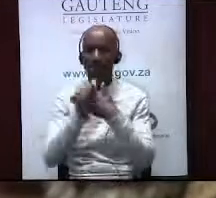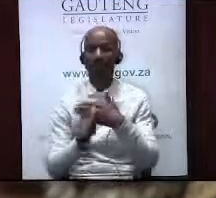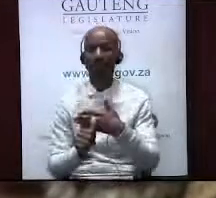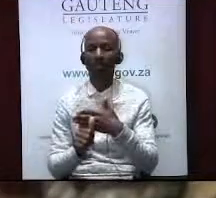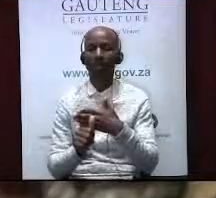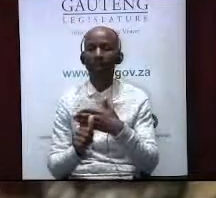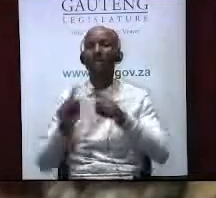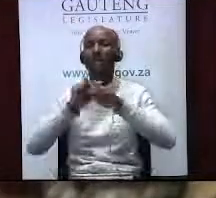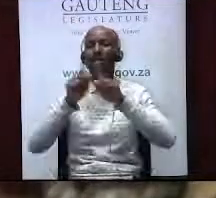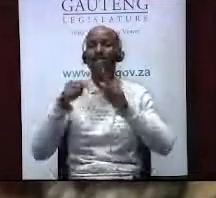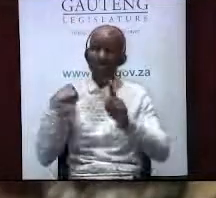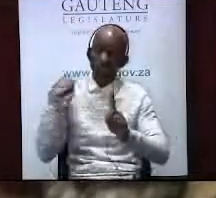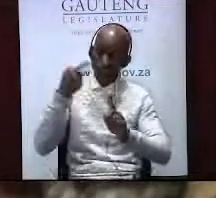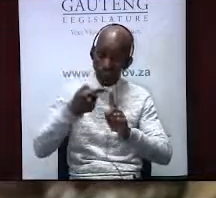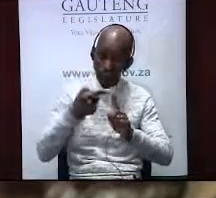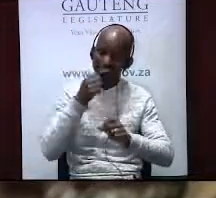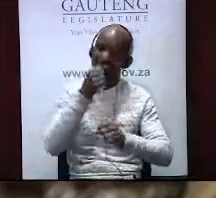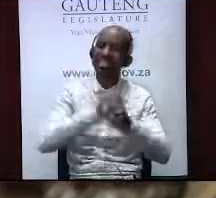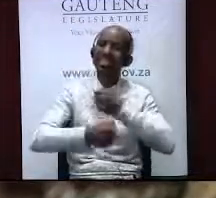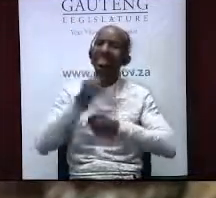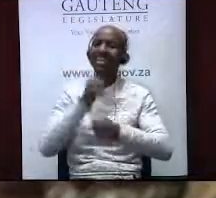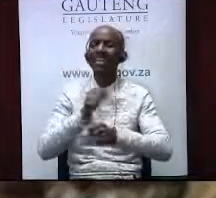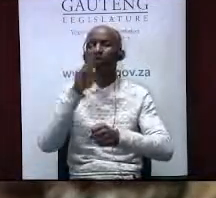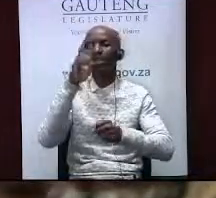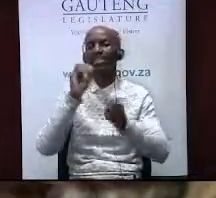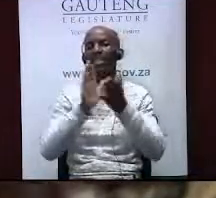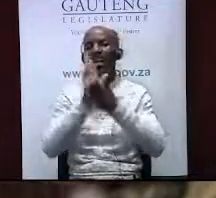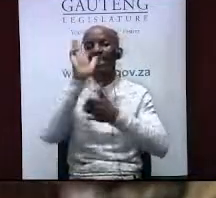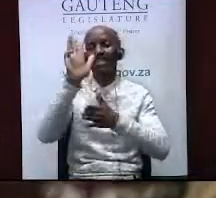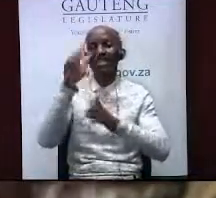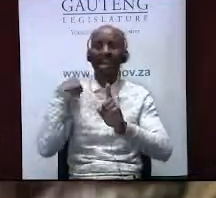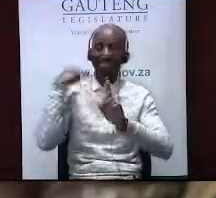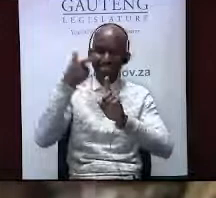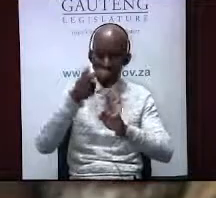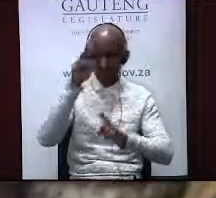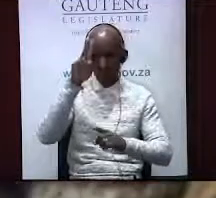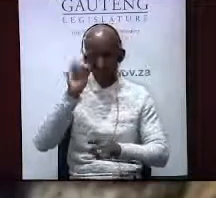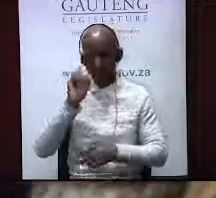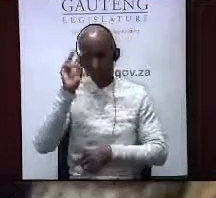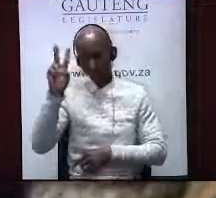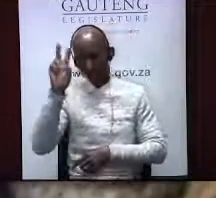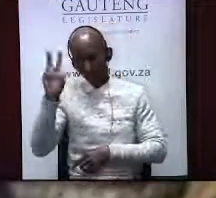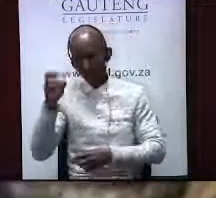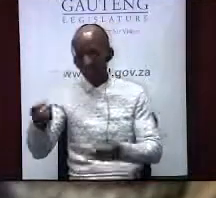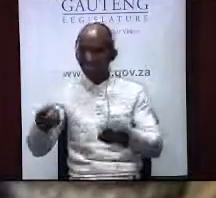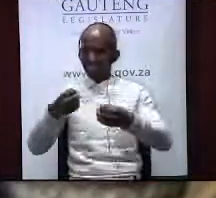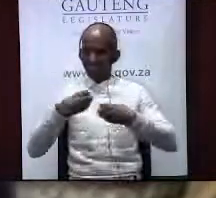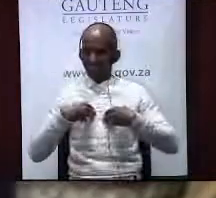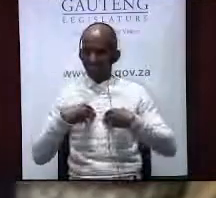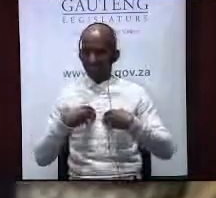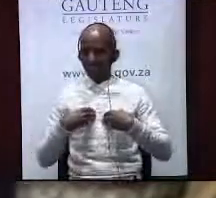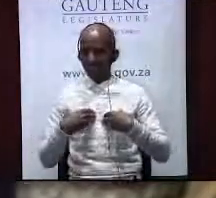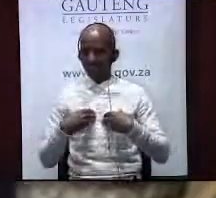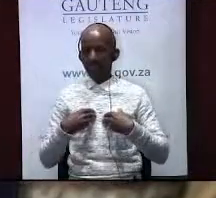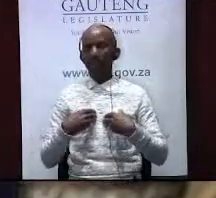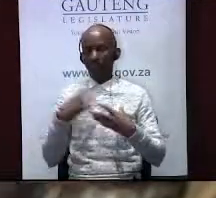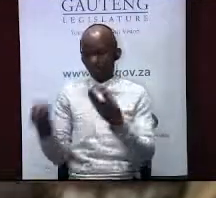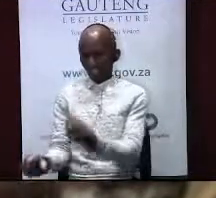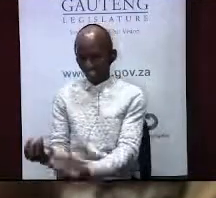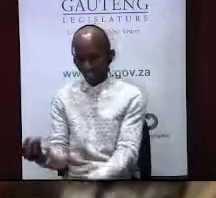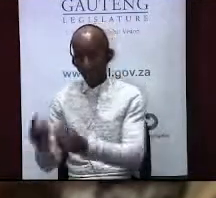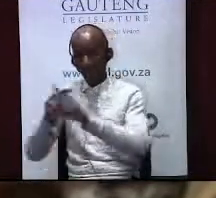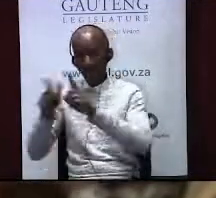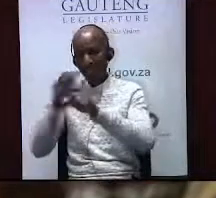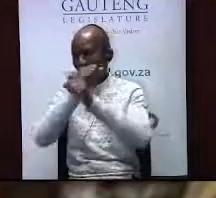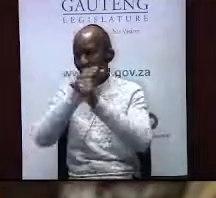the following month. But since 2019 up until 2022, I was given back the custody of my kids,